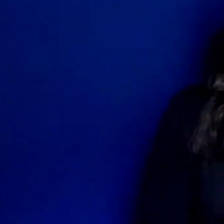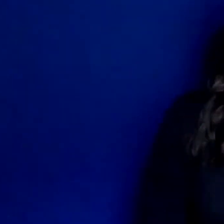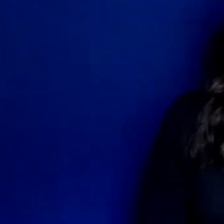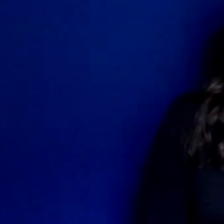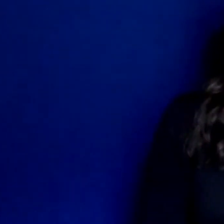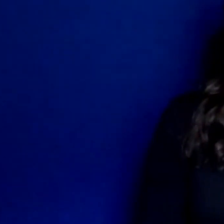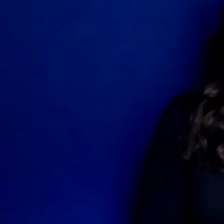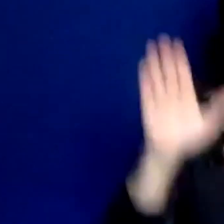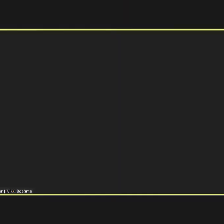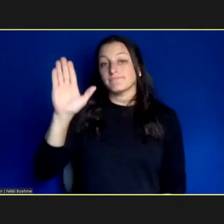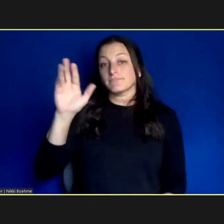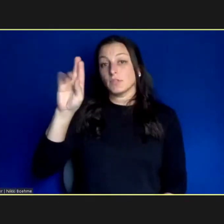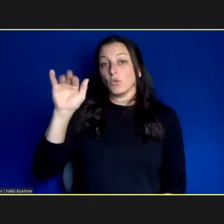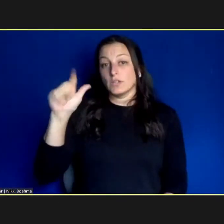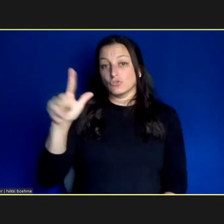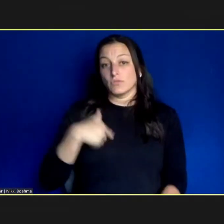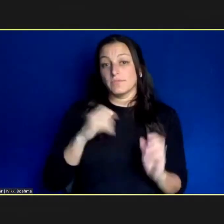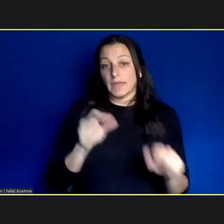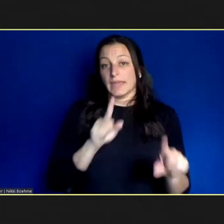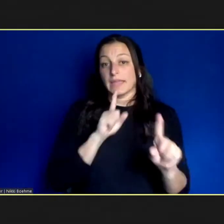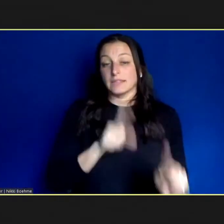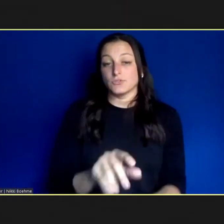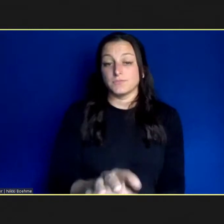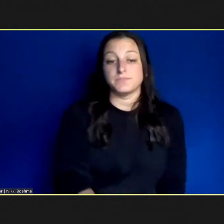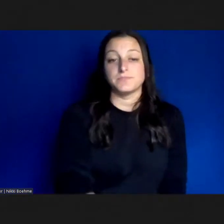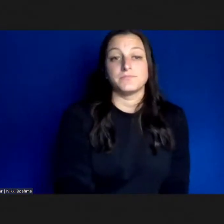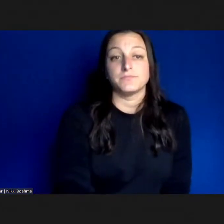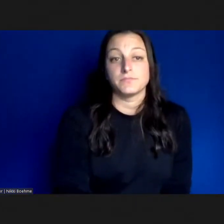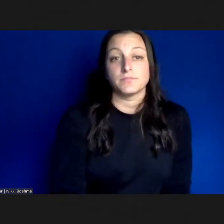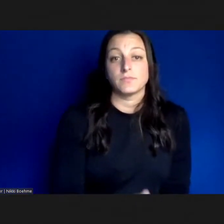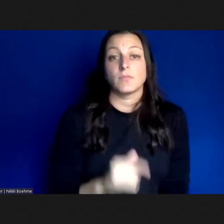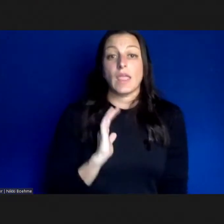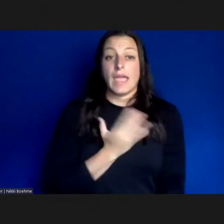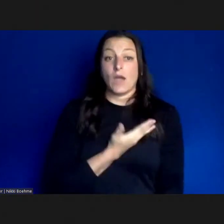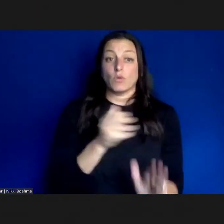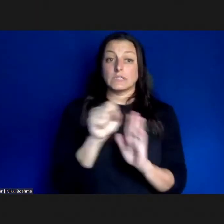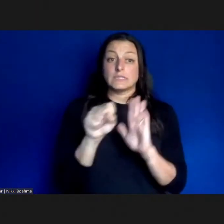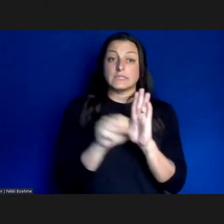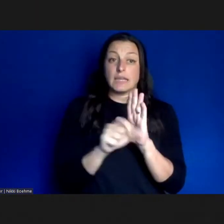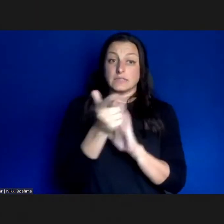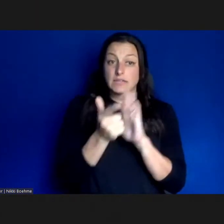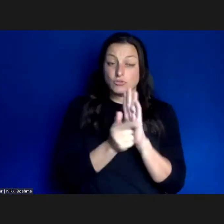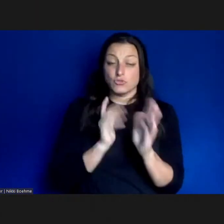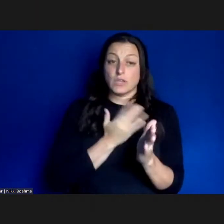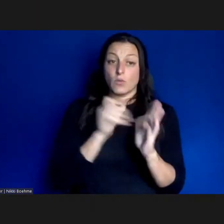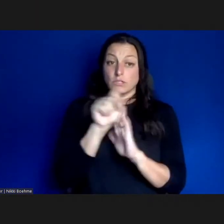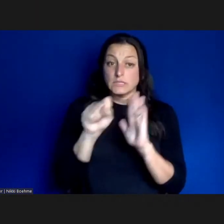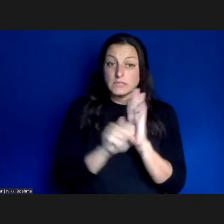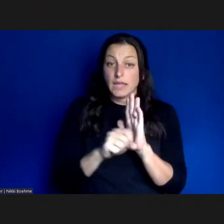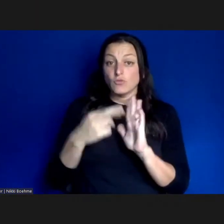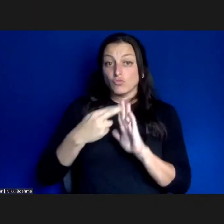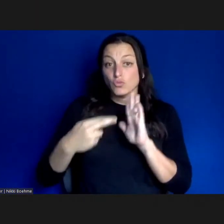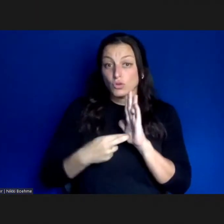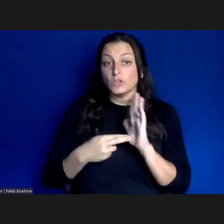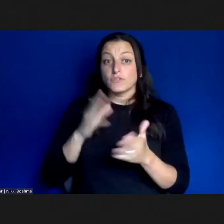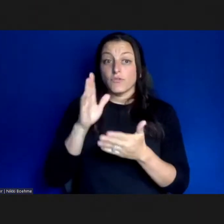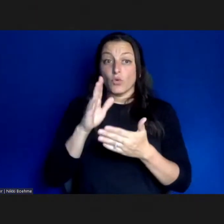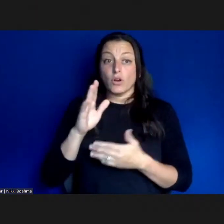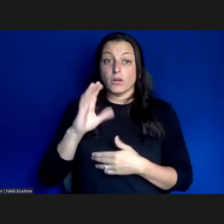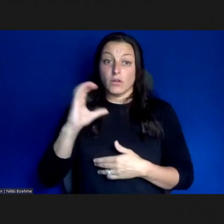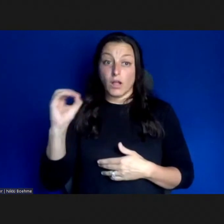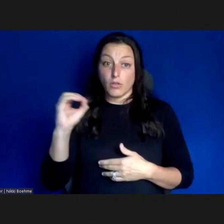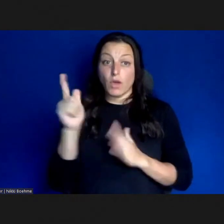Yeah, this is Rachel. I can take that question. So our state statute and our state regulations, so Colorado law, does